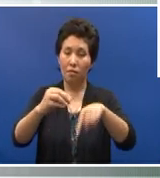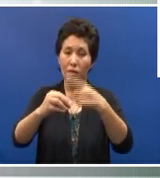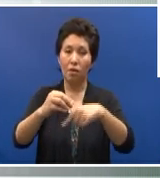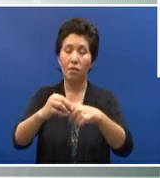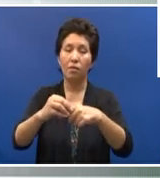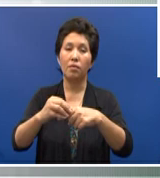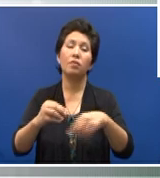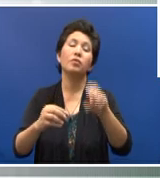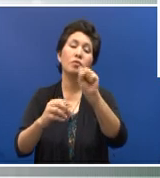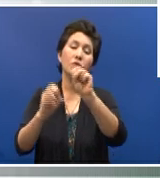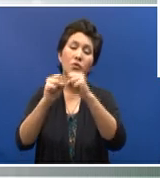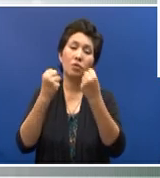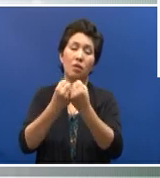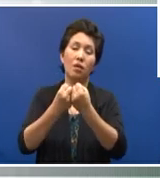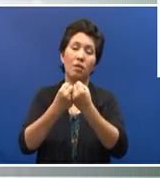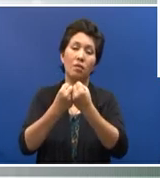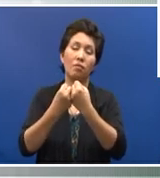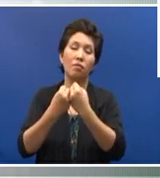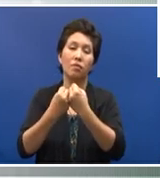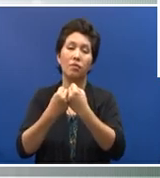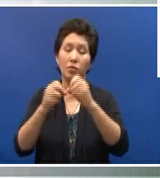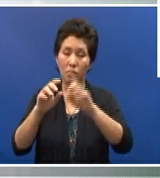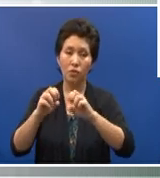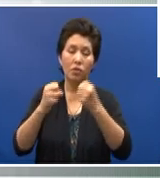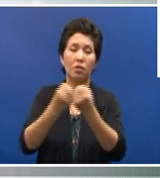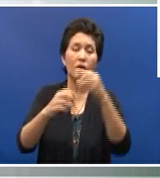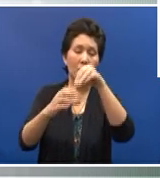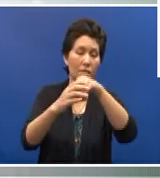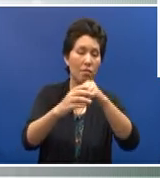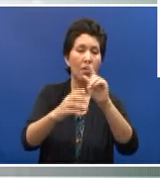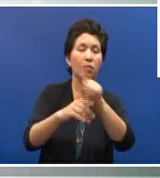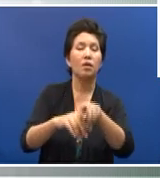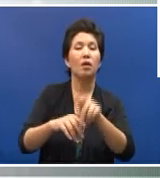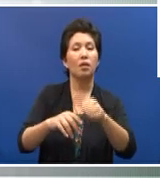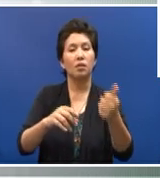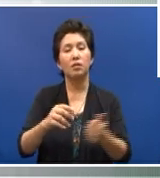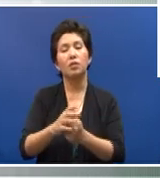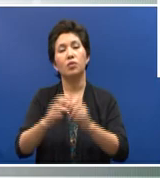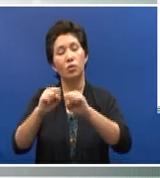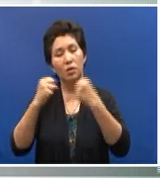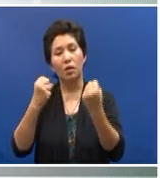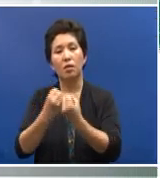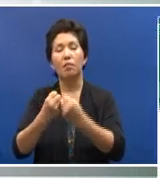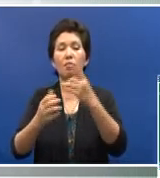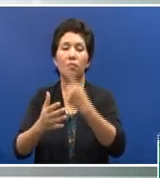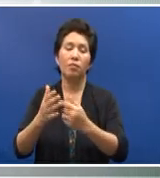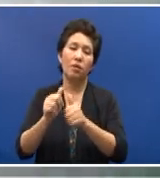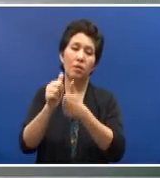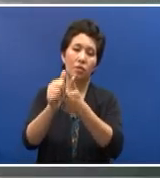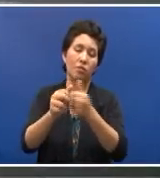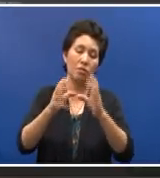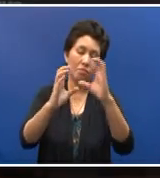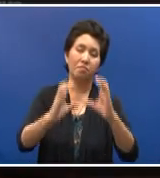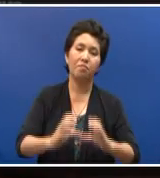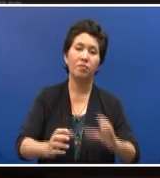by gender. Second, specialization by age, and the third one, specialization by role. Okay, let